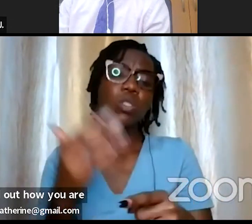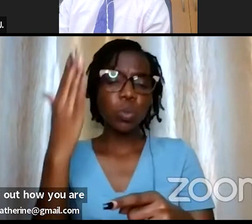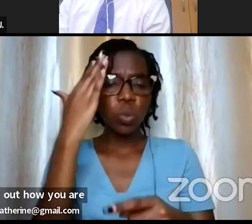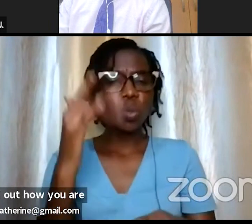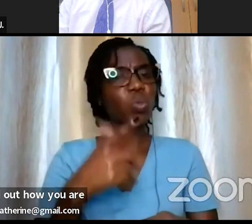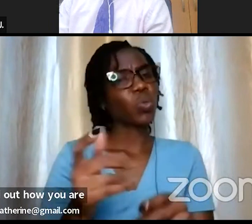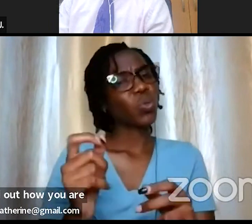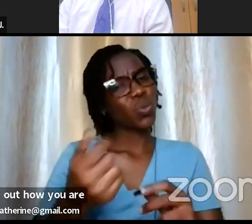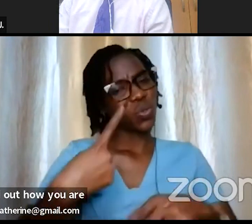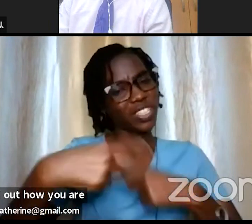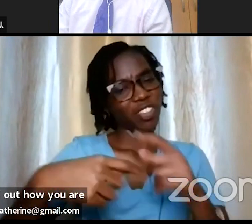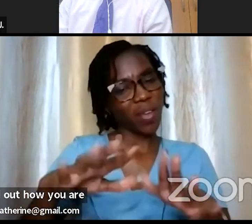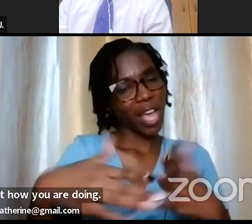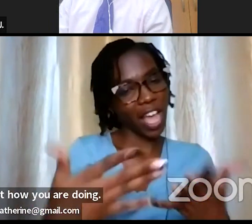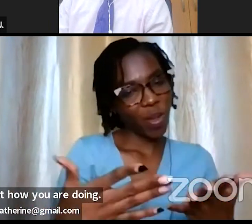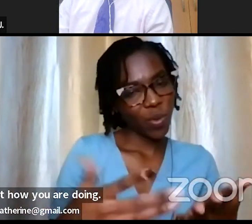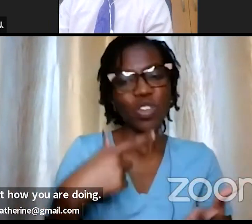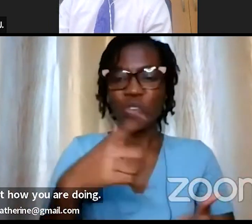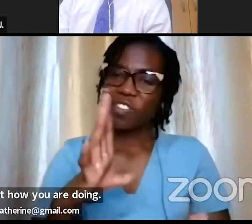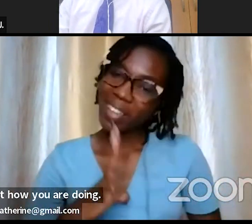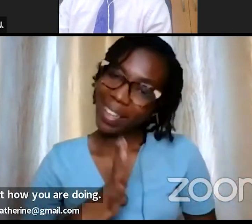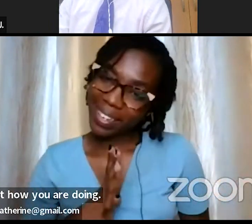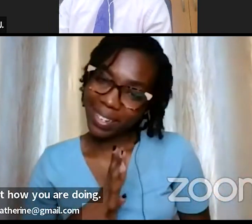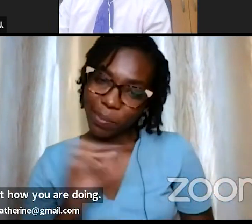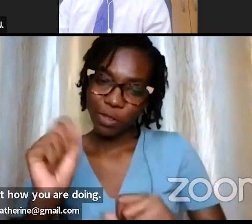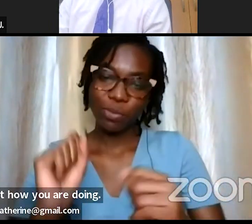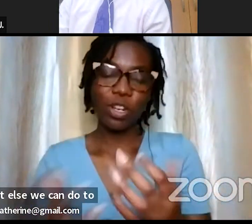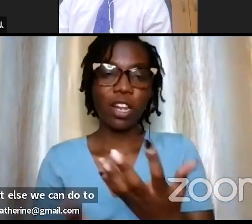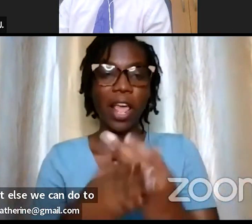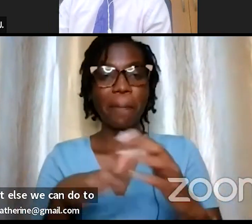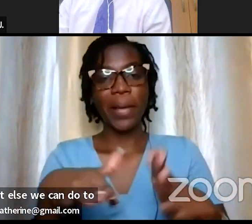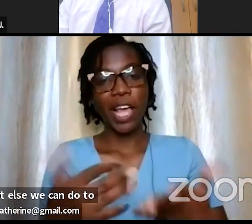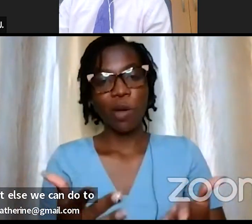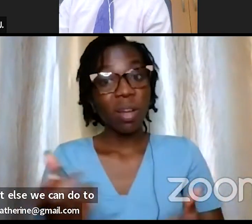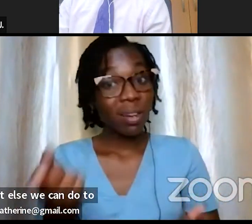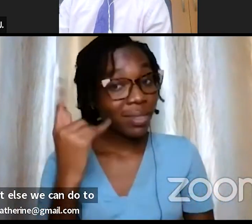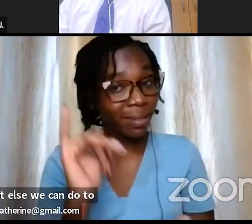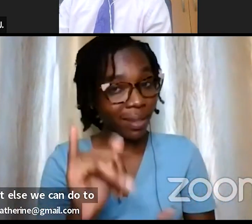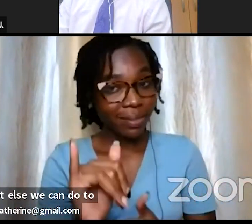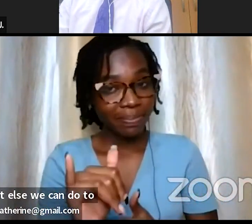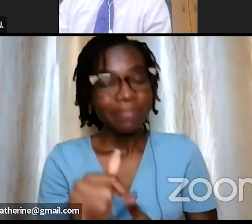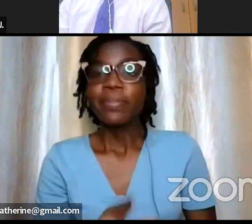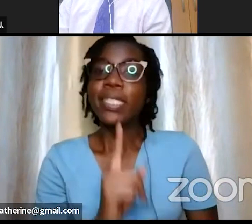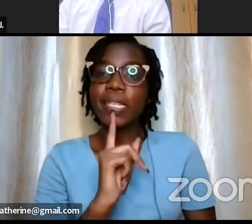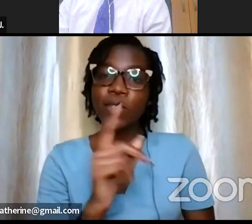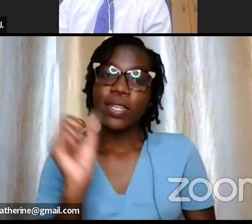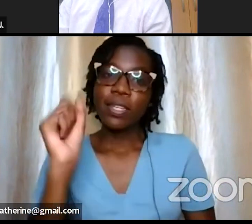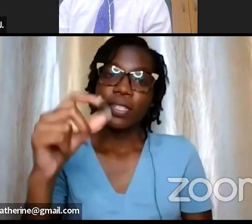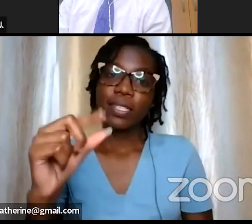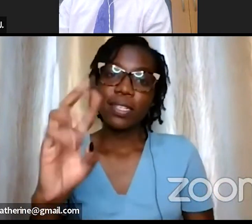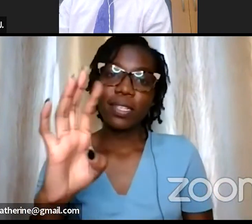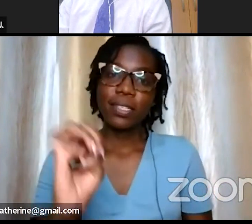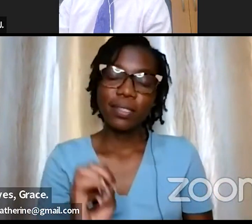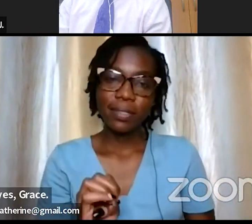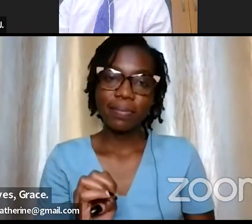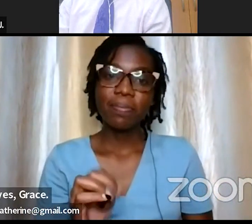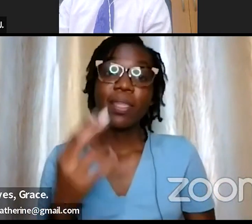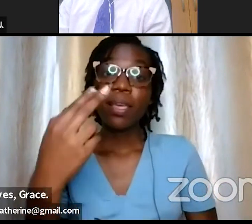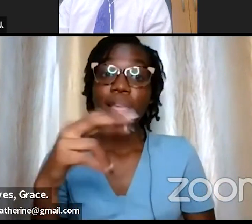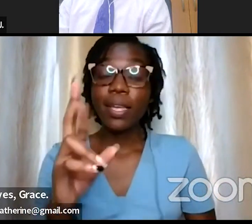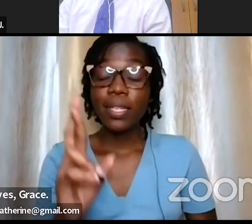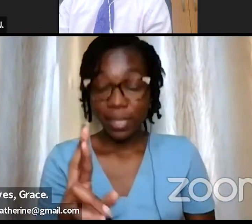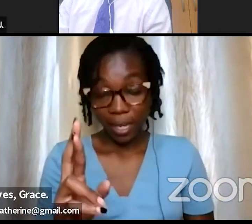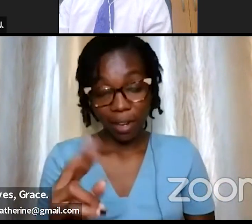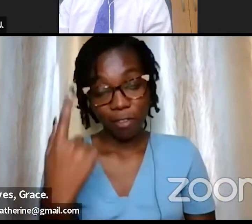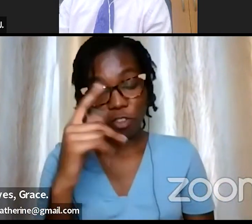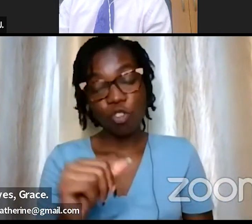are fine and what else we can do to assist you. You understand that? So yes, Grace, HR for